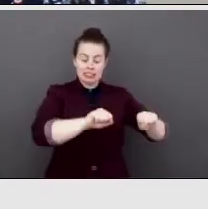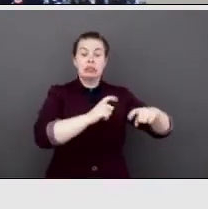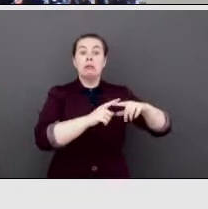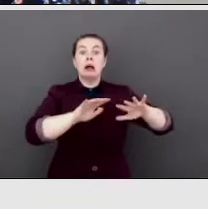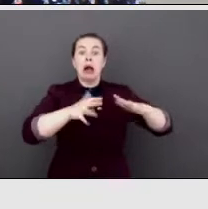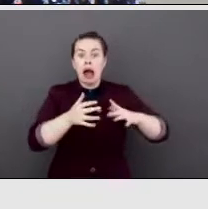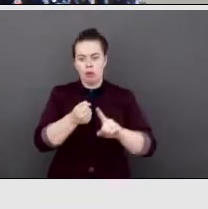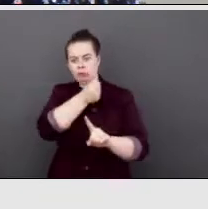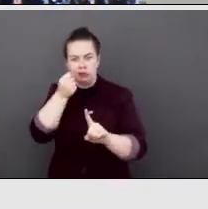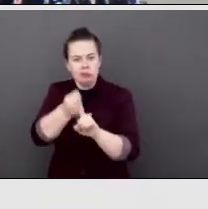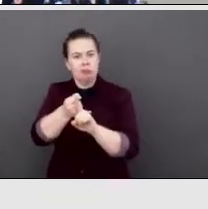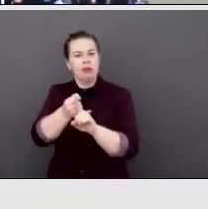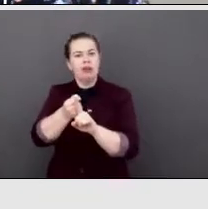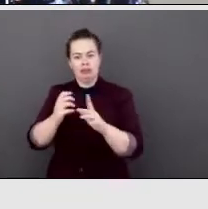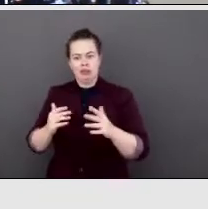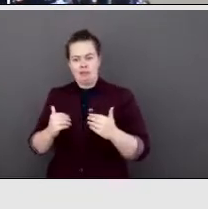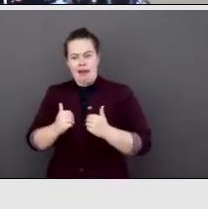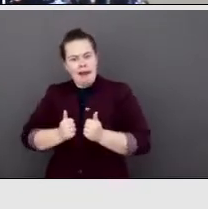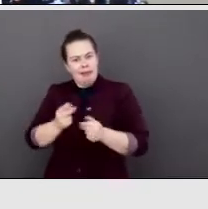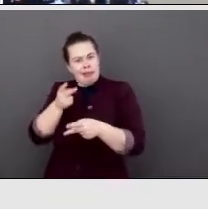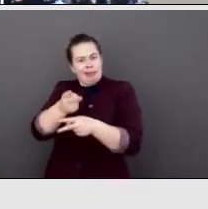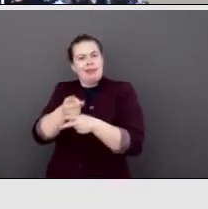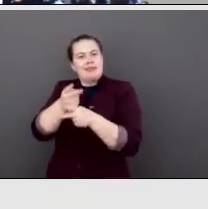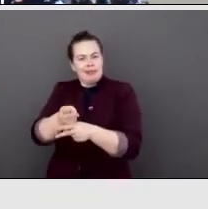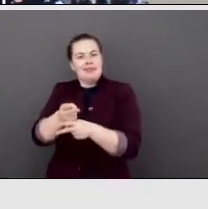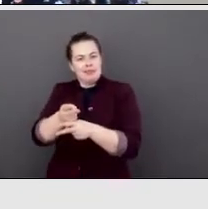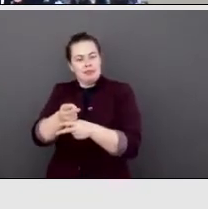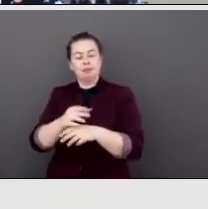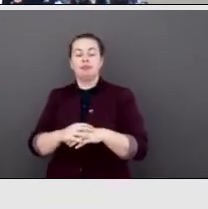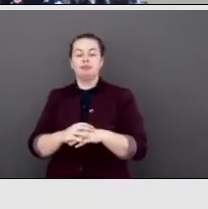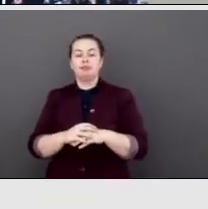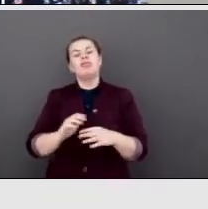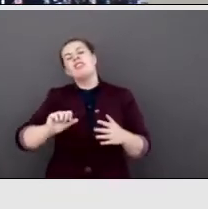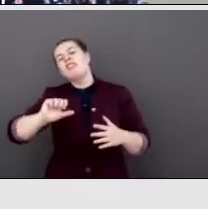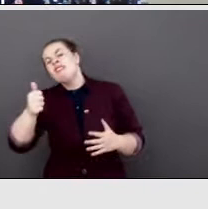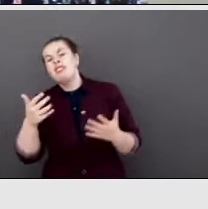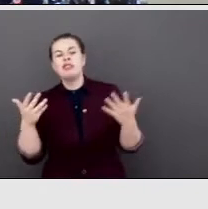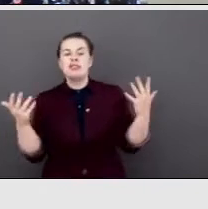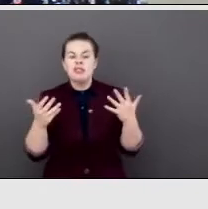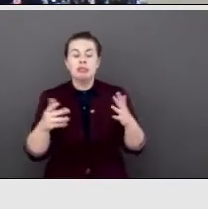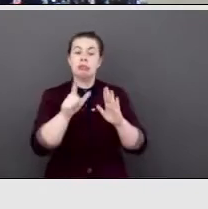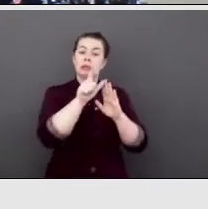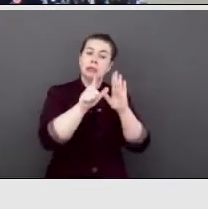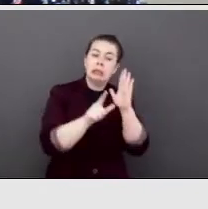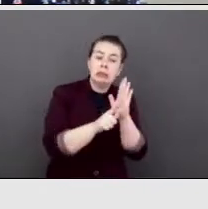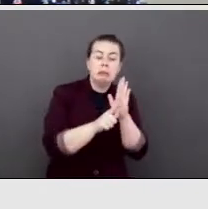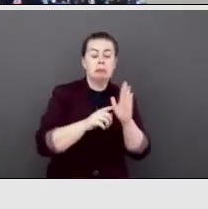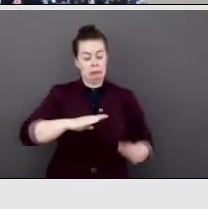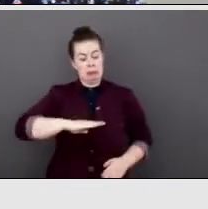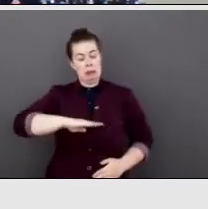healthcare system as a whole. Other components are the regulatory, legal, and